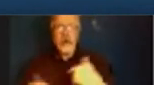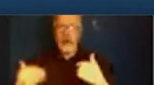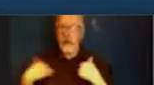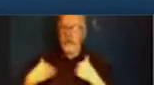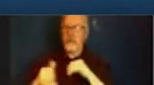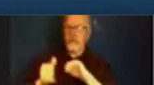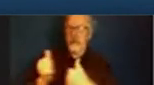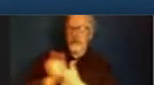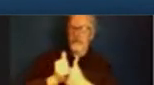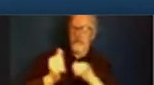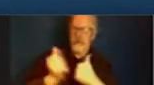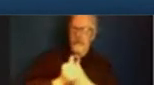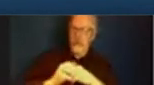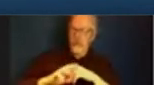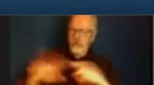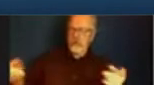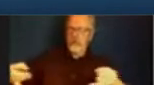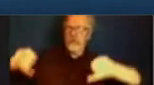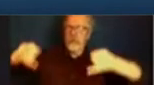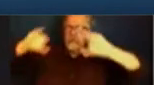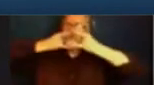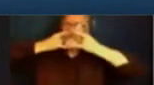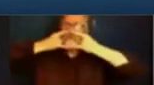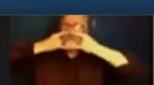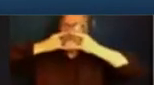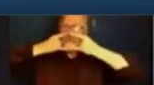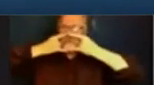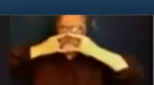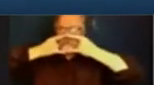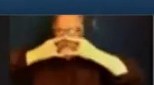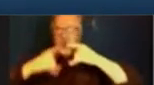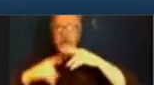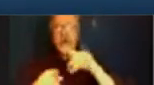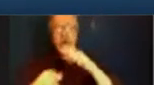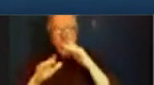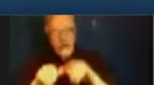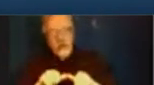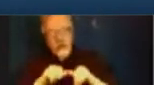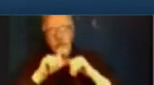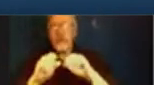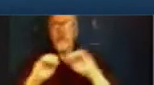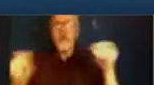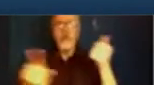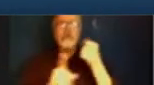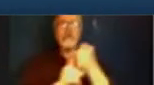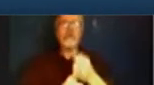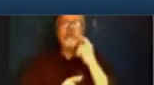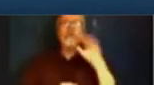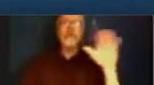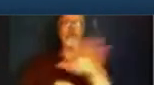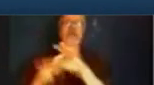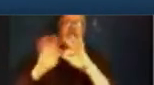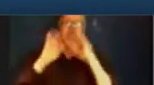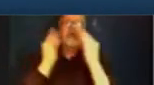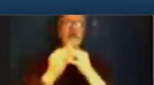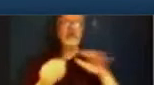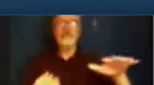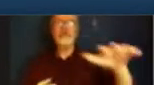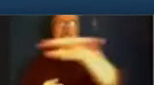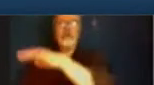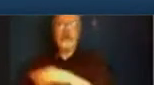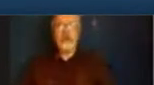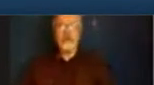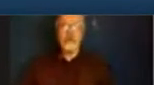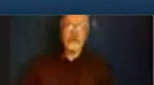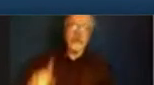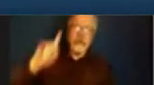hopefully it will be not a disruptive January for your family. Yeah, I want to add, just from the historical context, we did not have